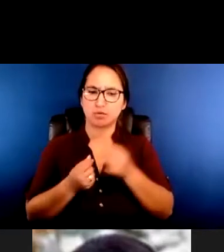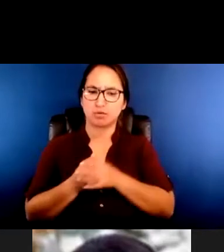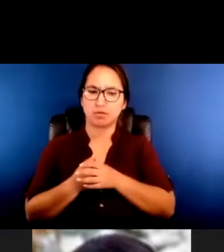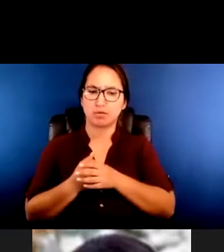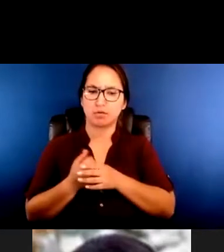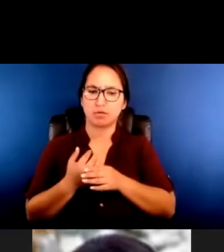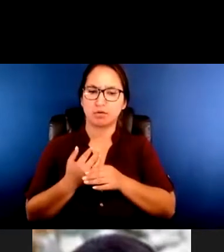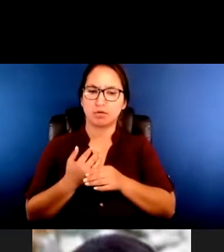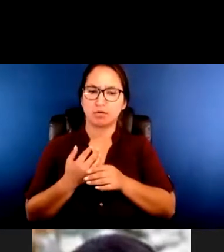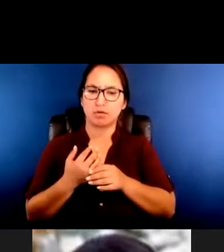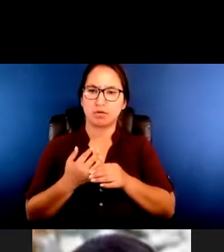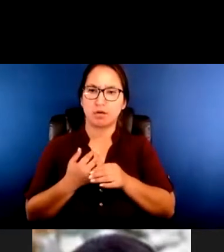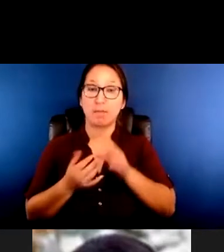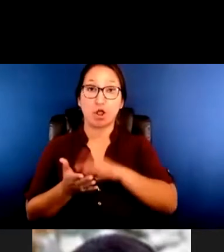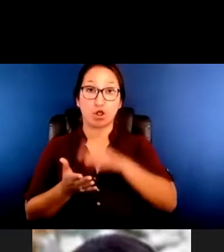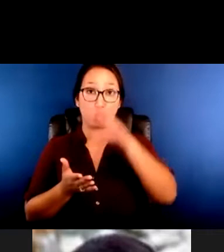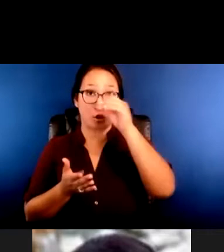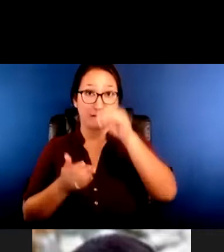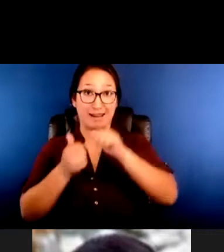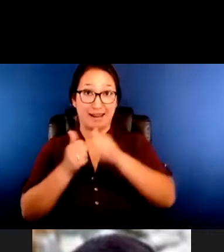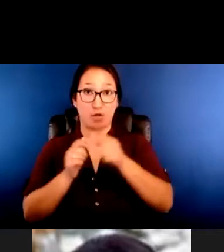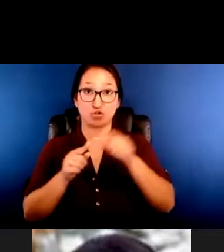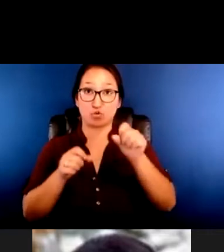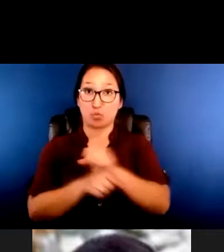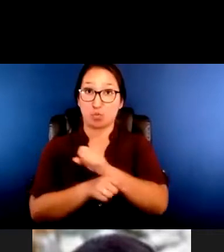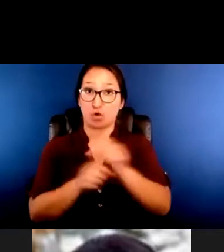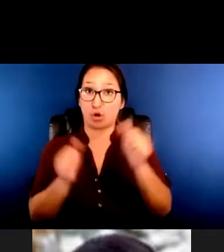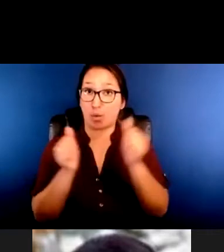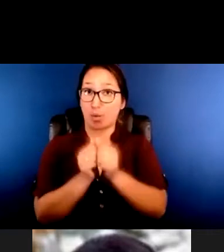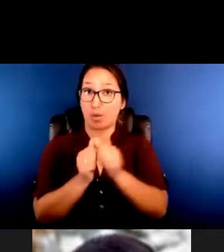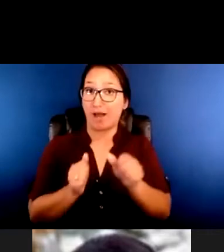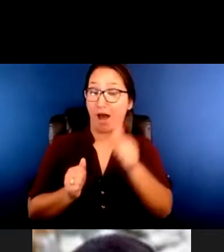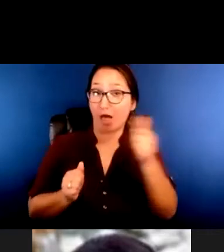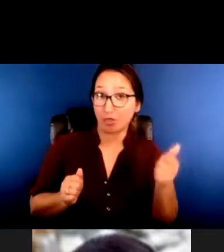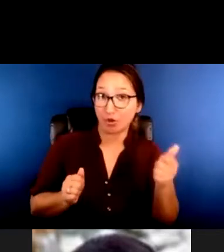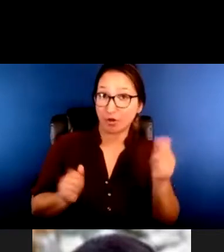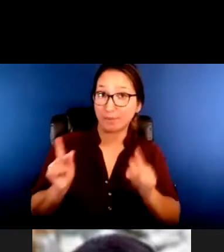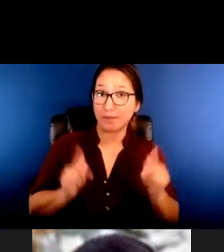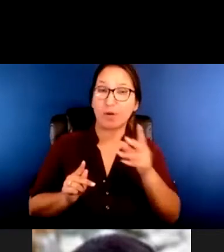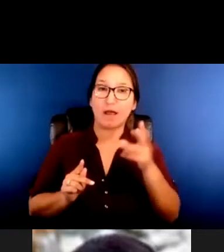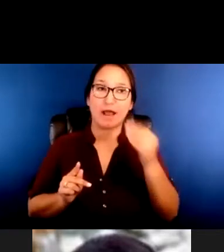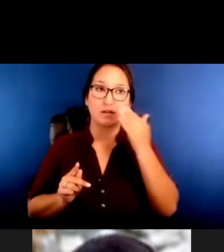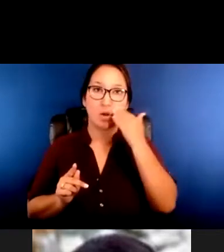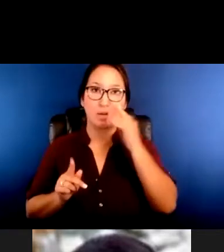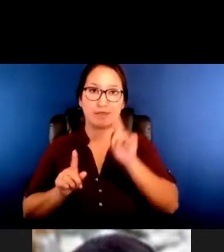how to work with others and, you know, the differences in personalities and